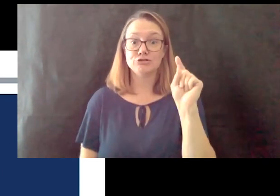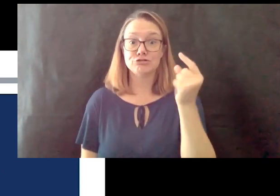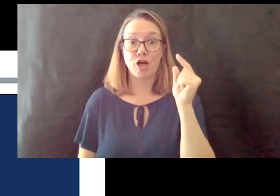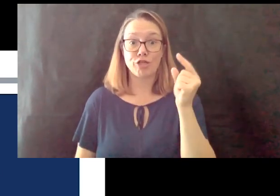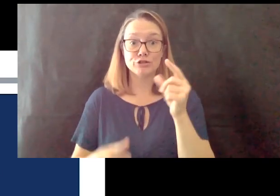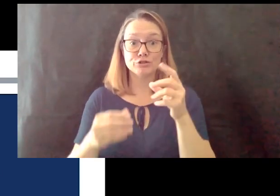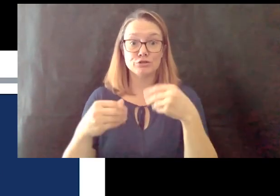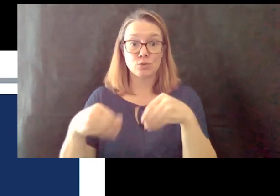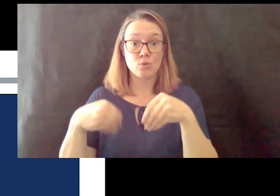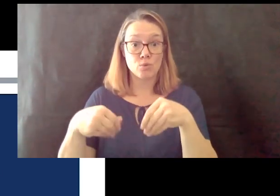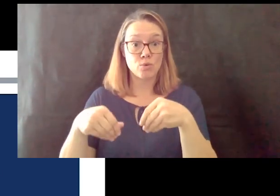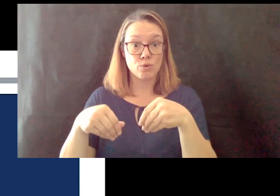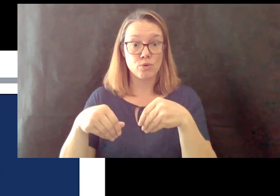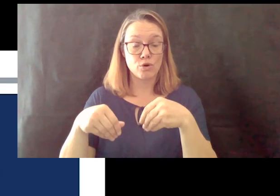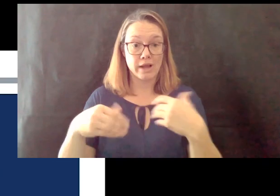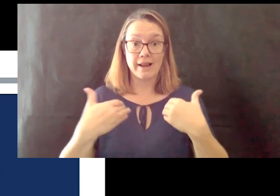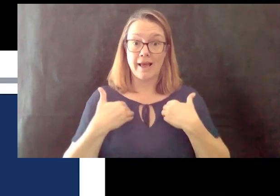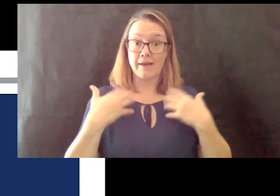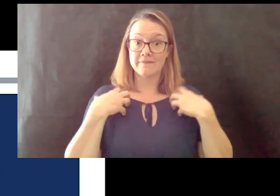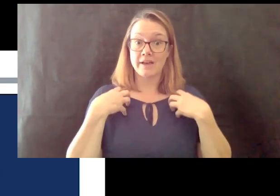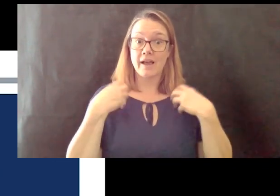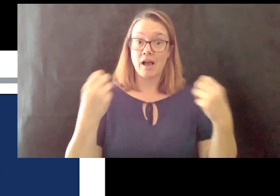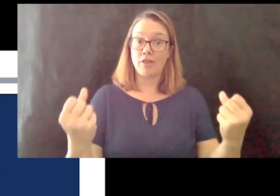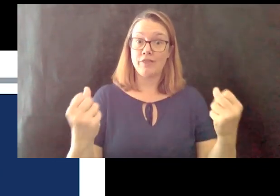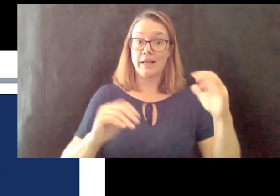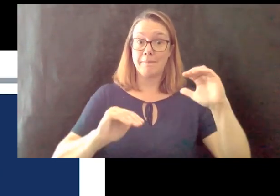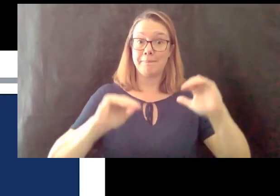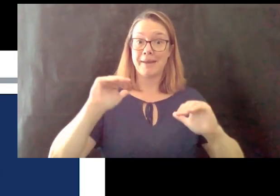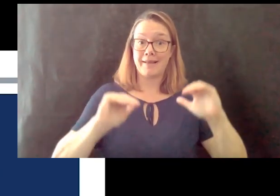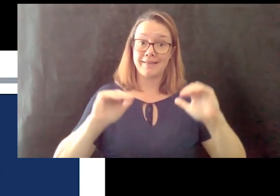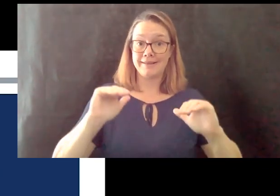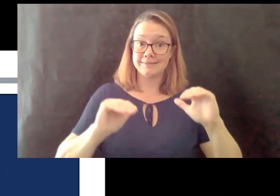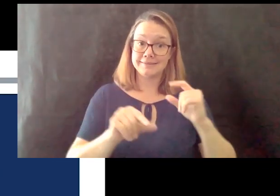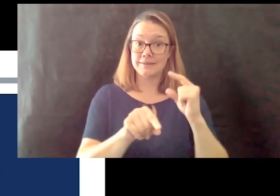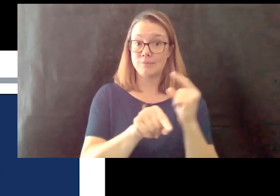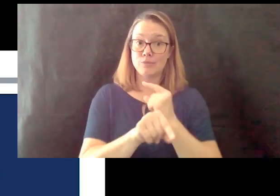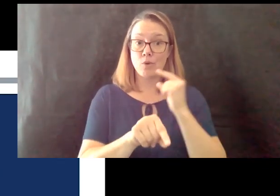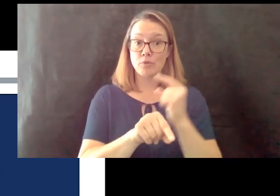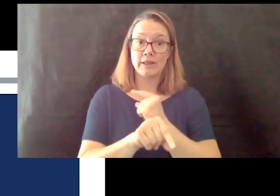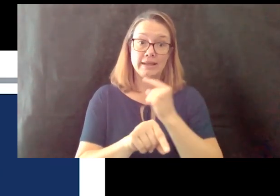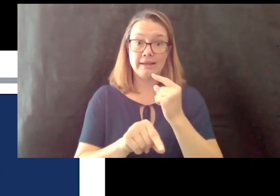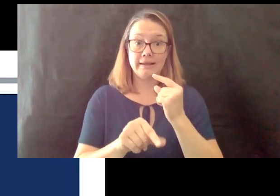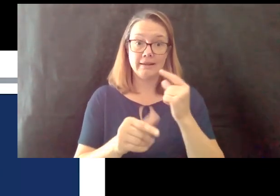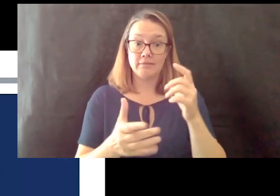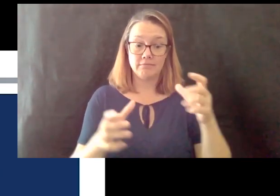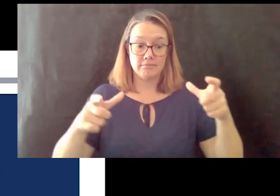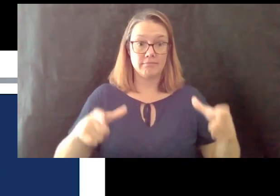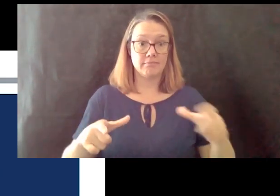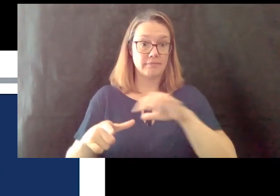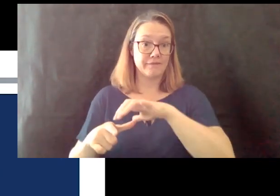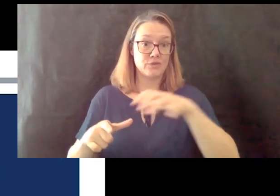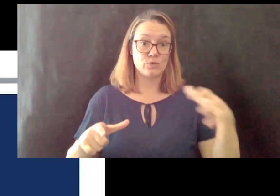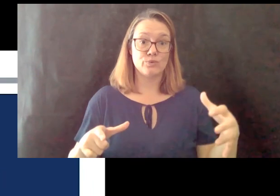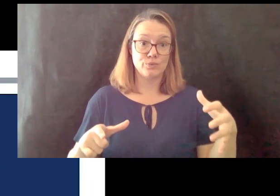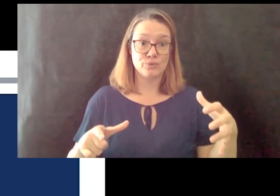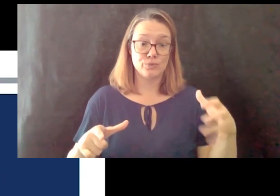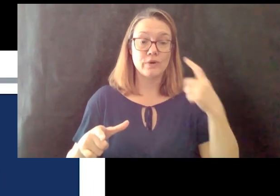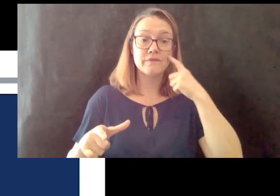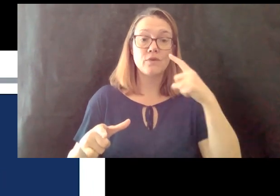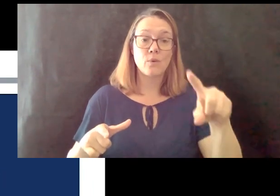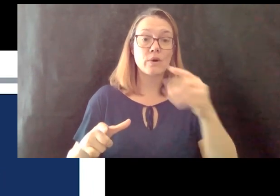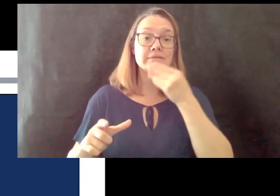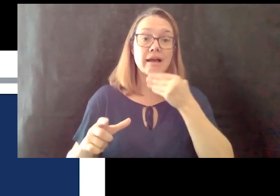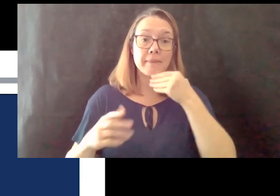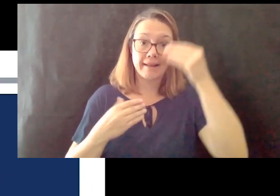achievable to shop at the dollar store and have a healthy, well-balanced, appropriate menu for a